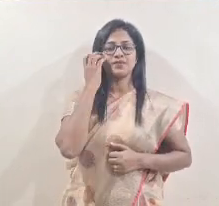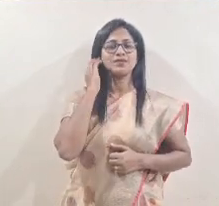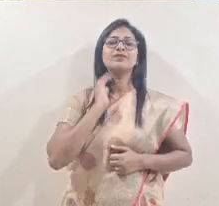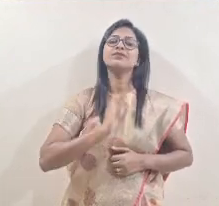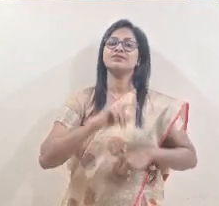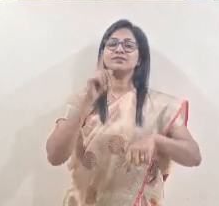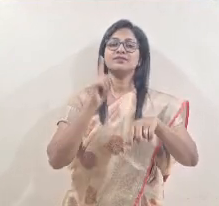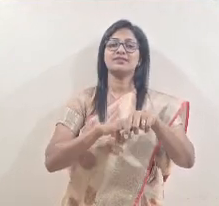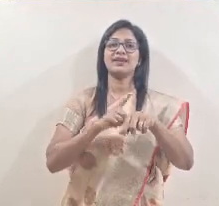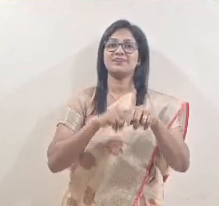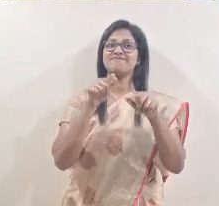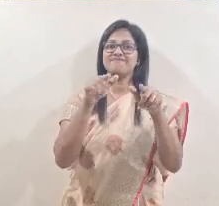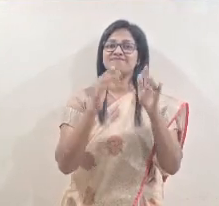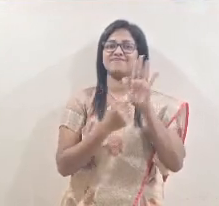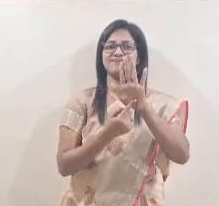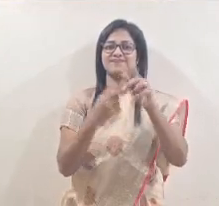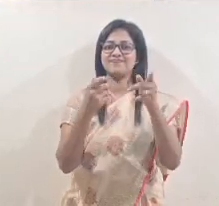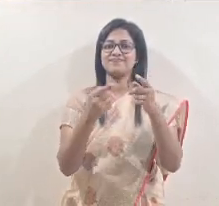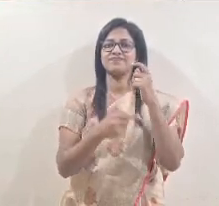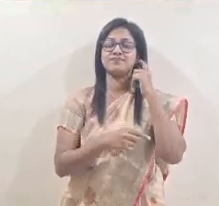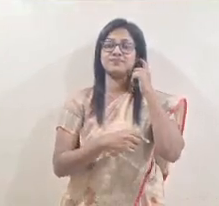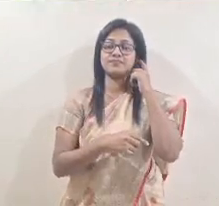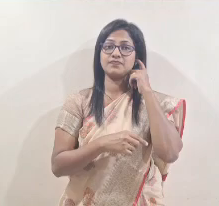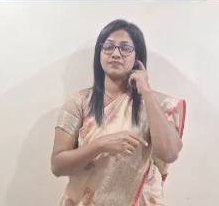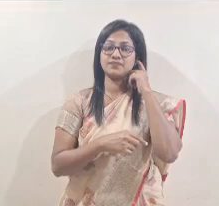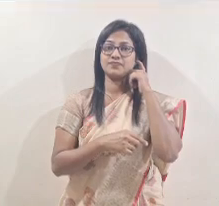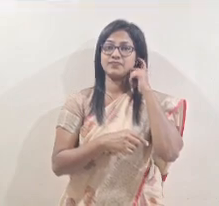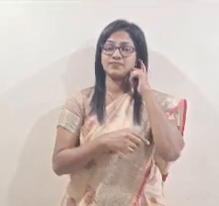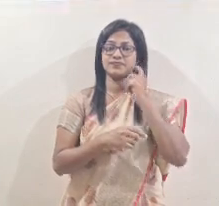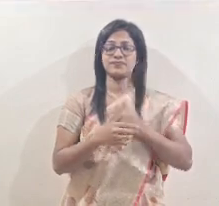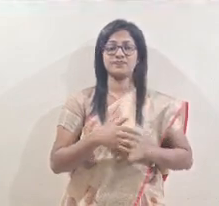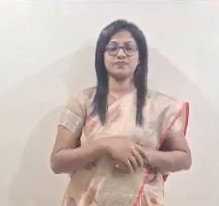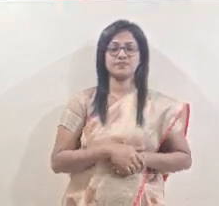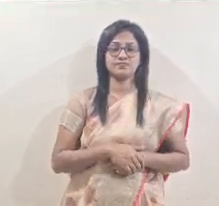is marked here. Okay, so for your session. Yeah.